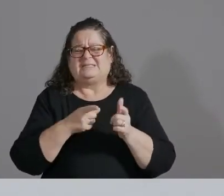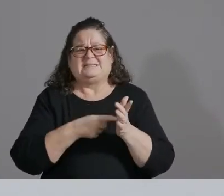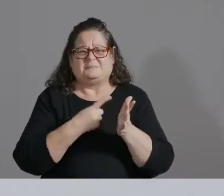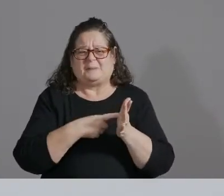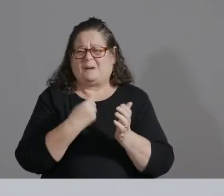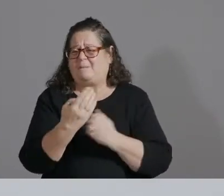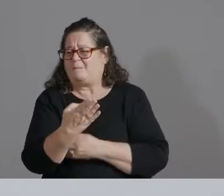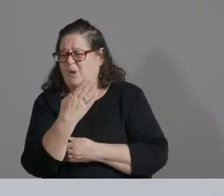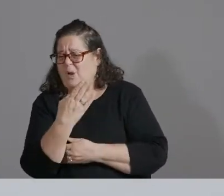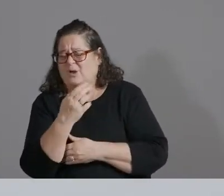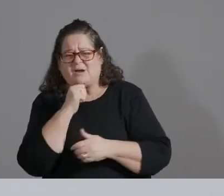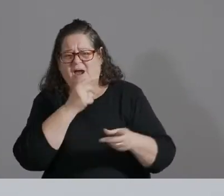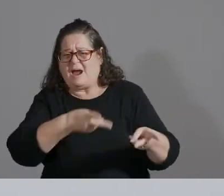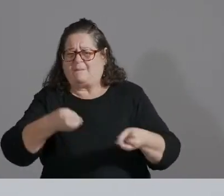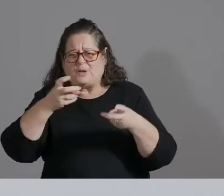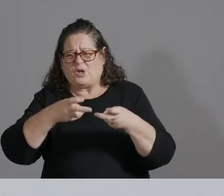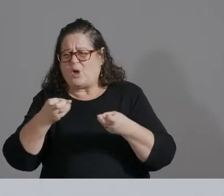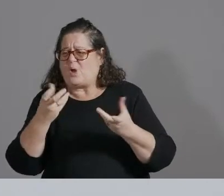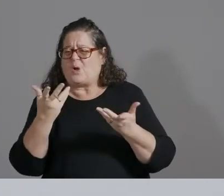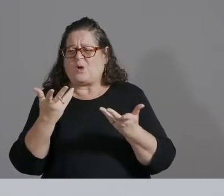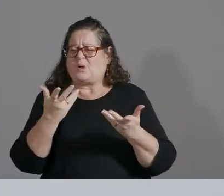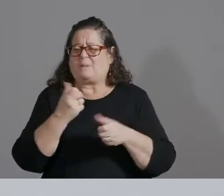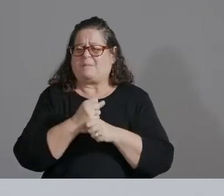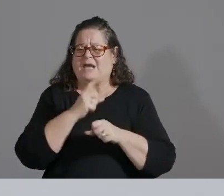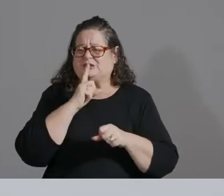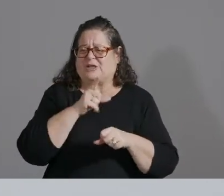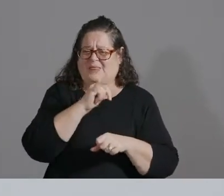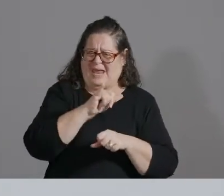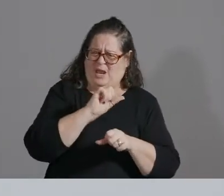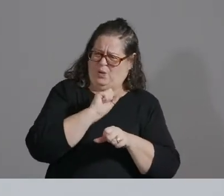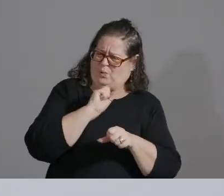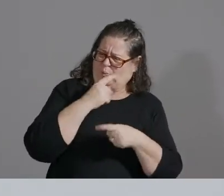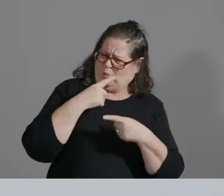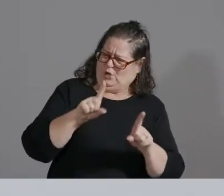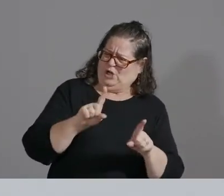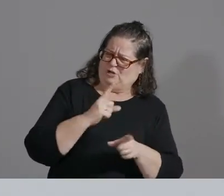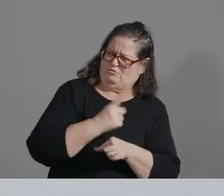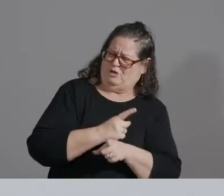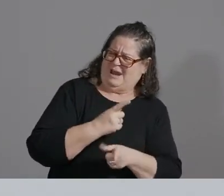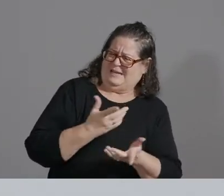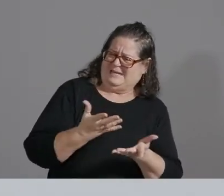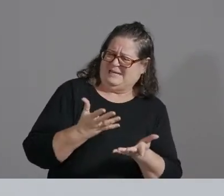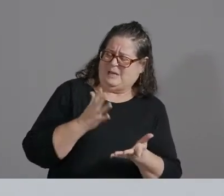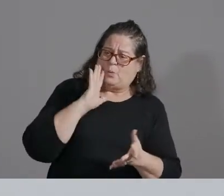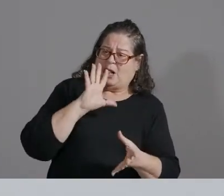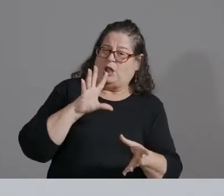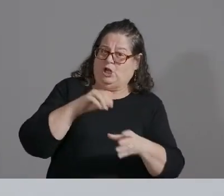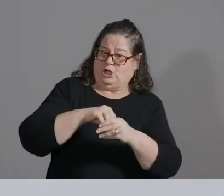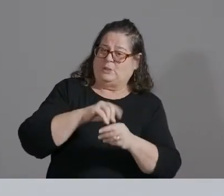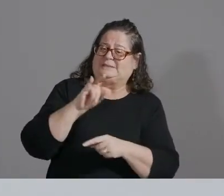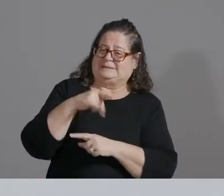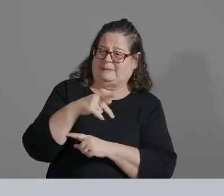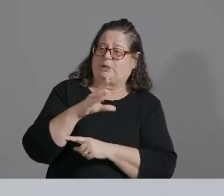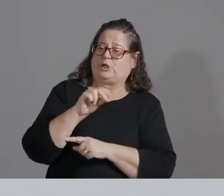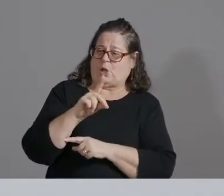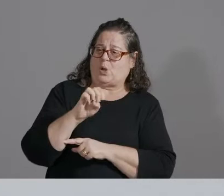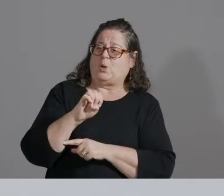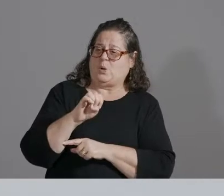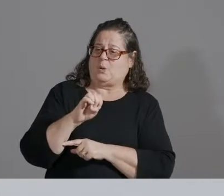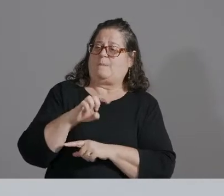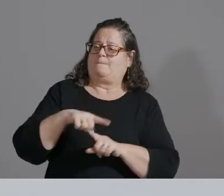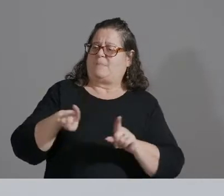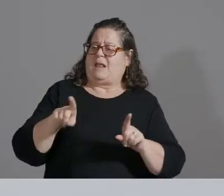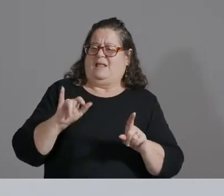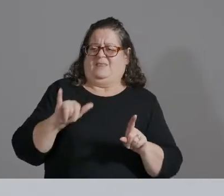that solid. We will be adding the zip code. It's a resource issue. And so as we get those maps